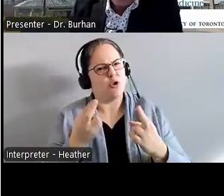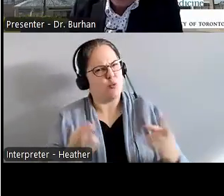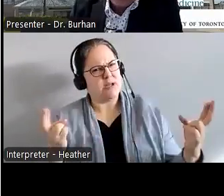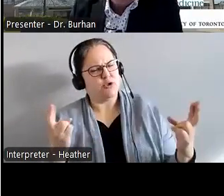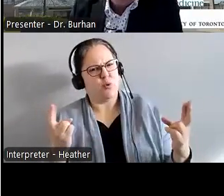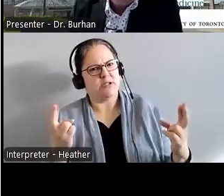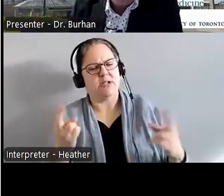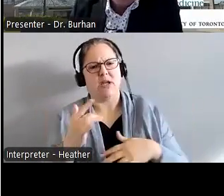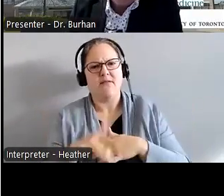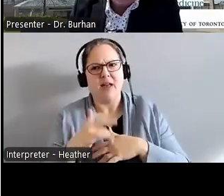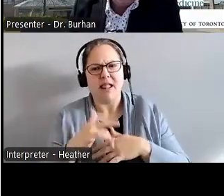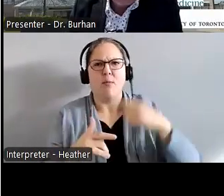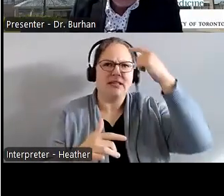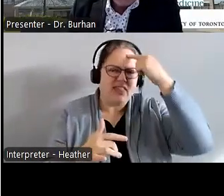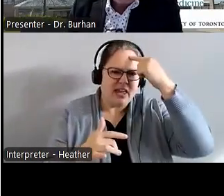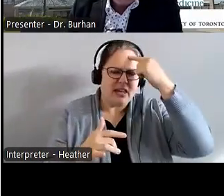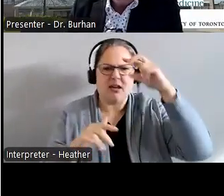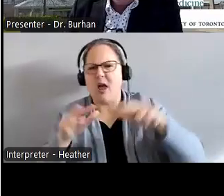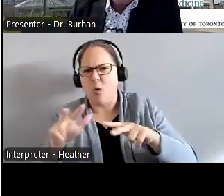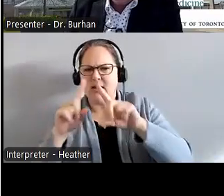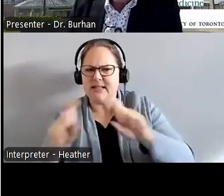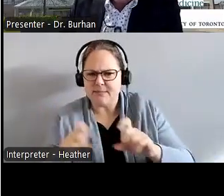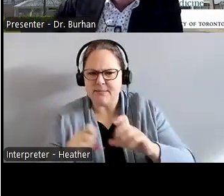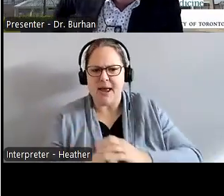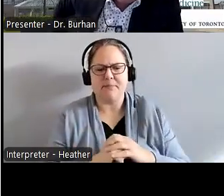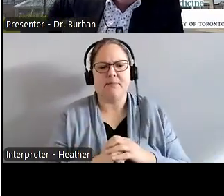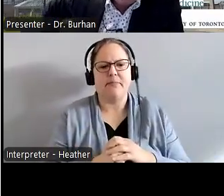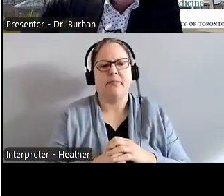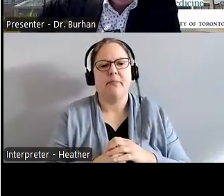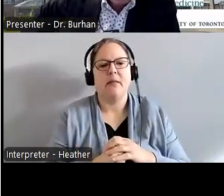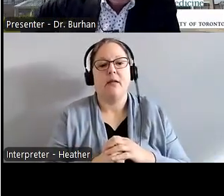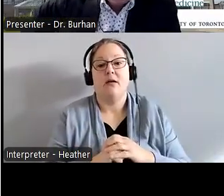available to think and walk. So this work actually was